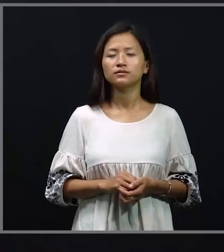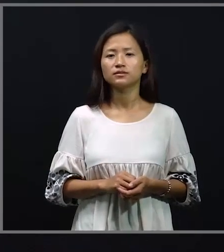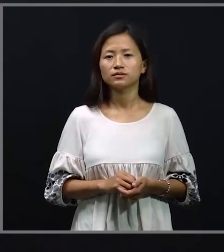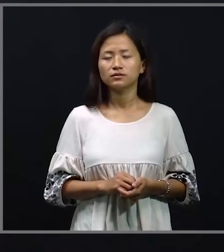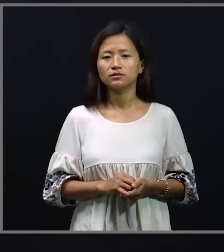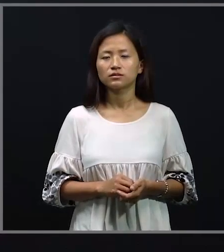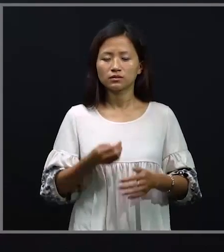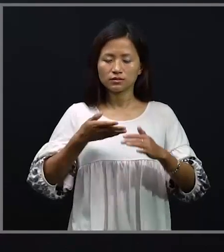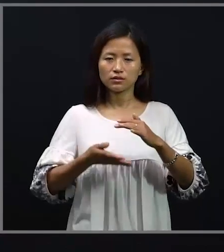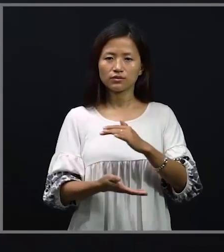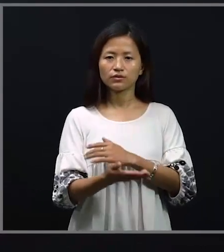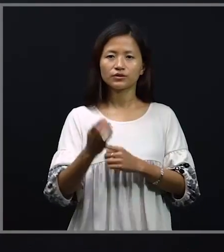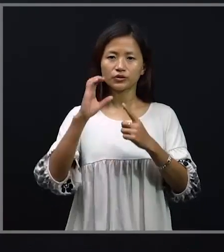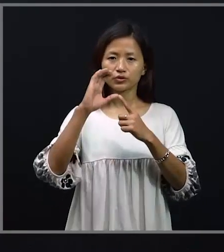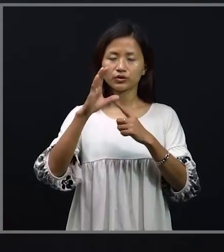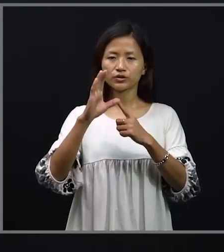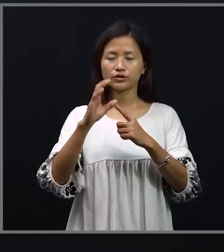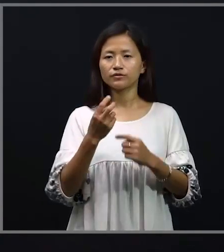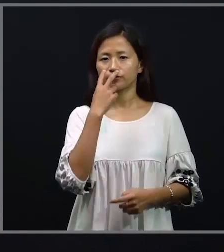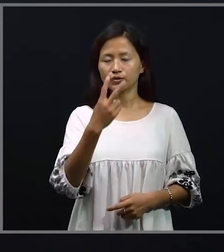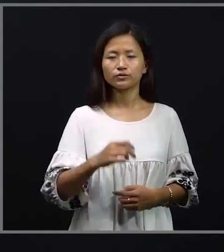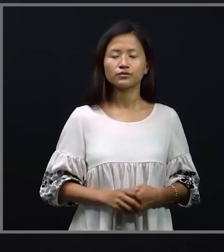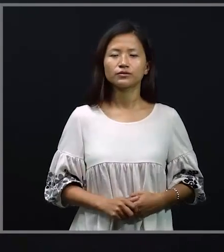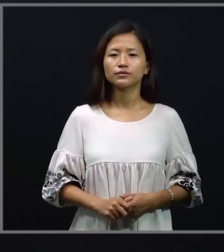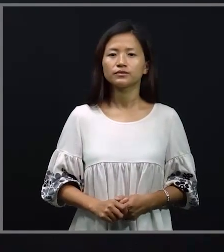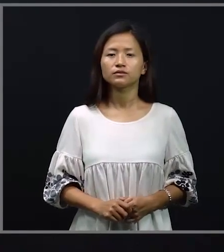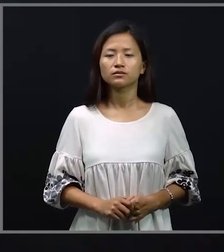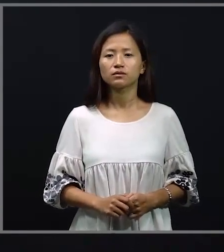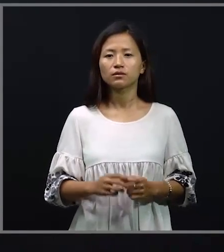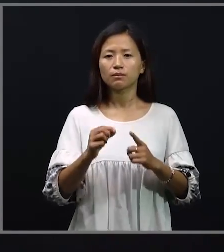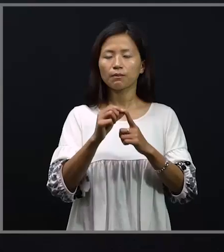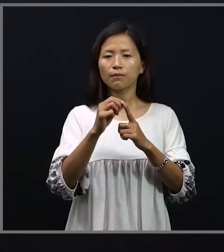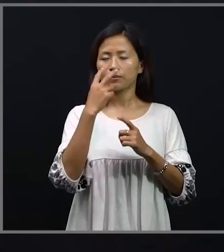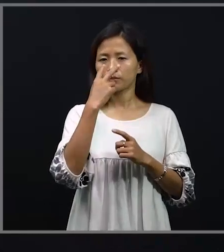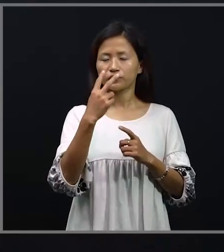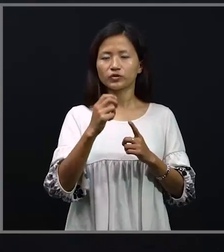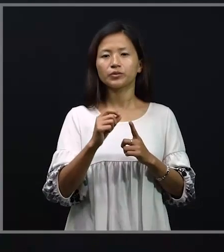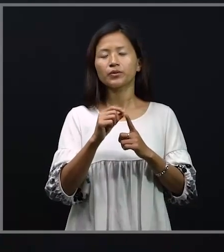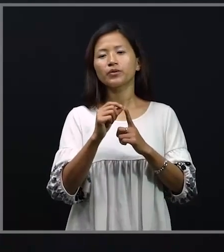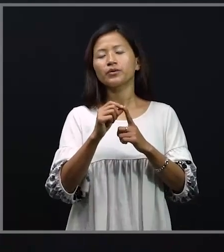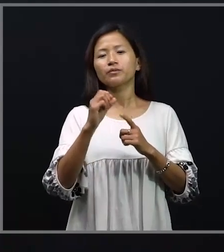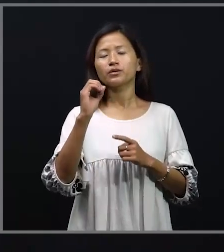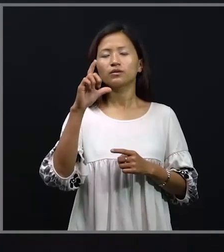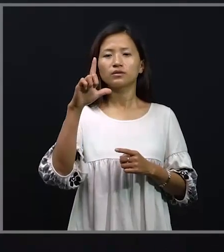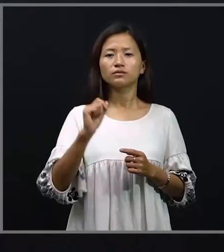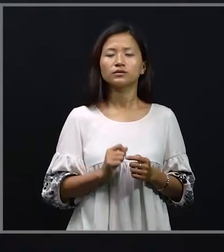He also comes under the traditional view. For Paul Janet, his view on political science is about